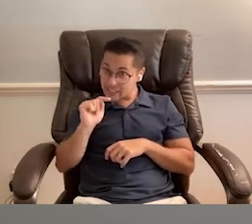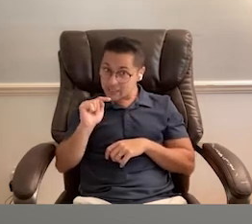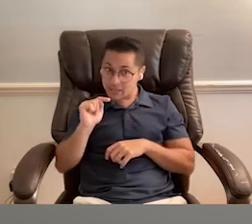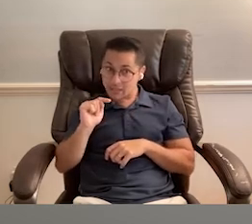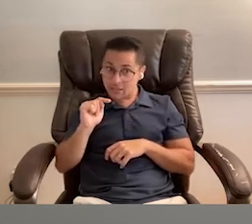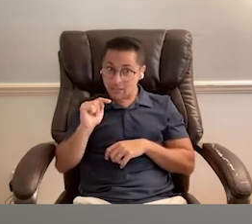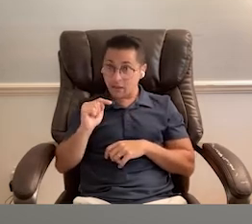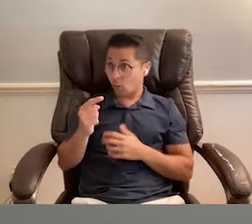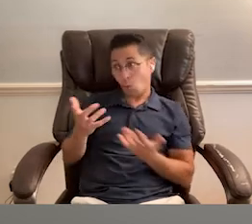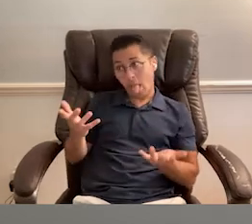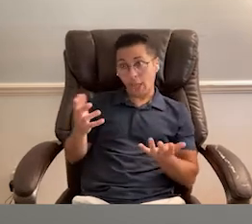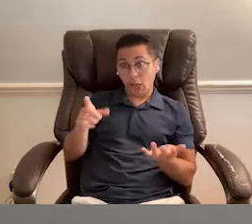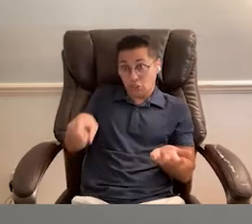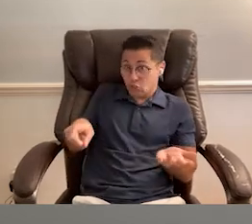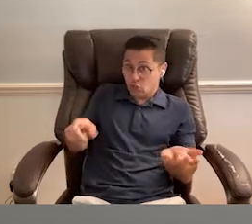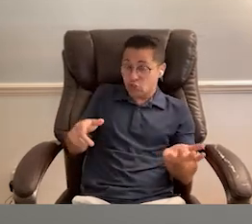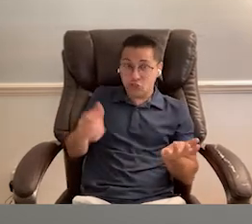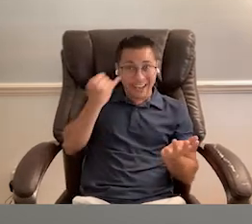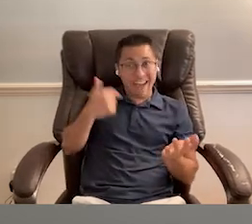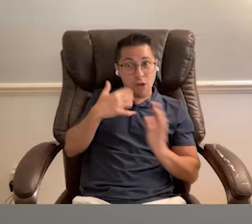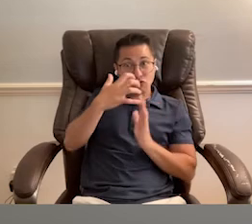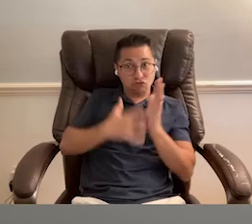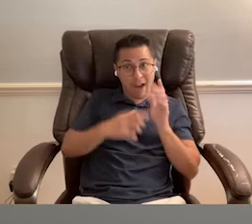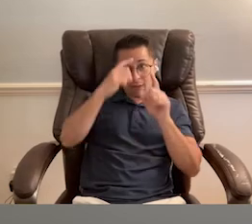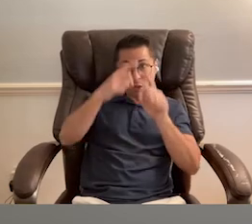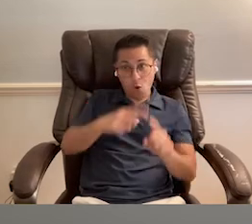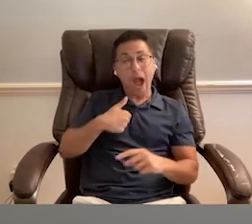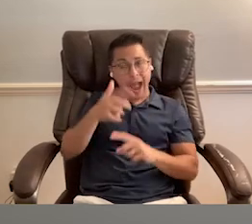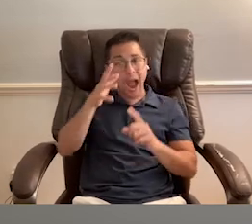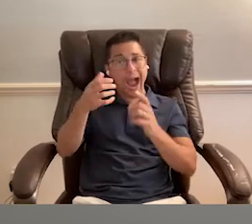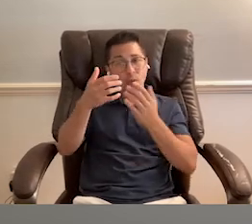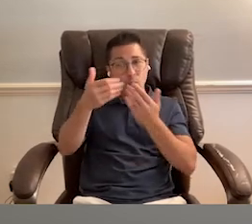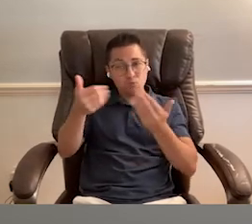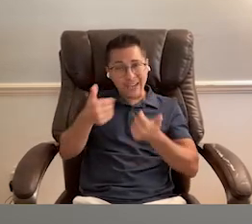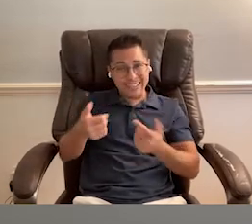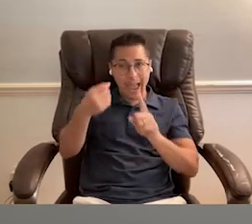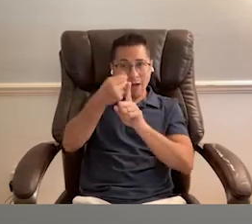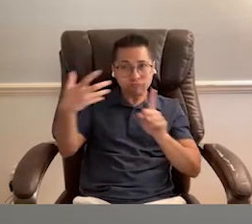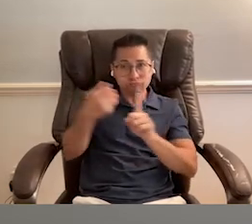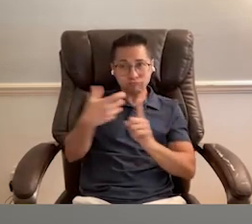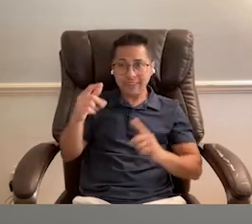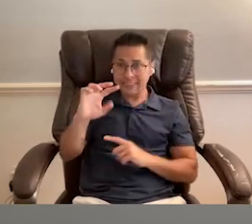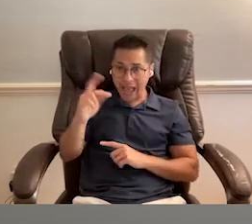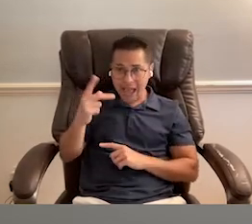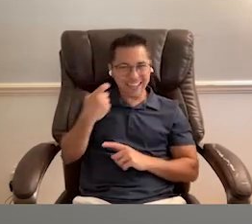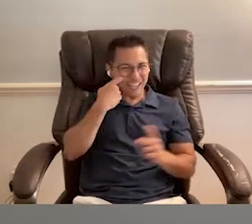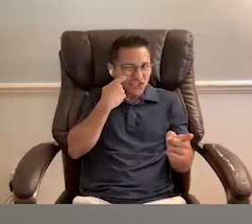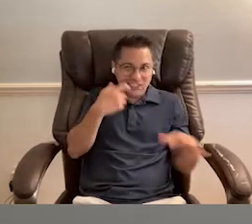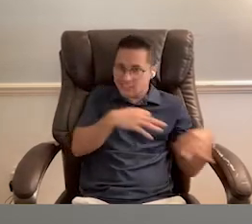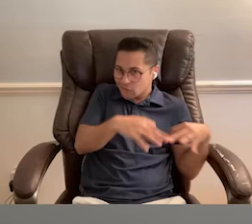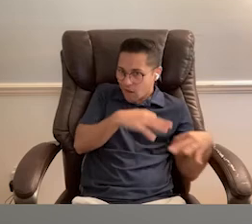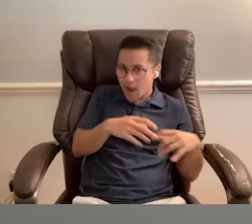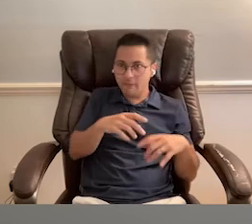Well, Because it should. sometimes they tell you. It should. If I was drafting the goals, I would break down the tasks from, like I just